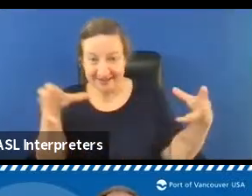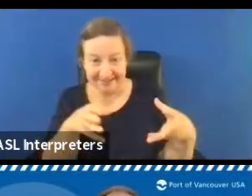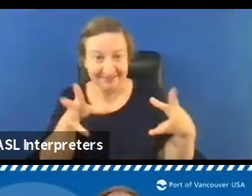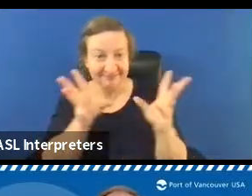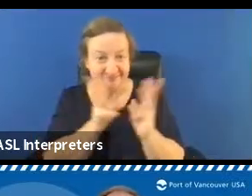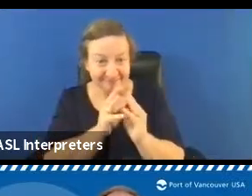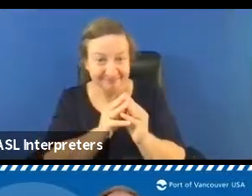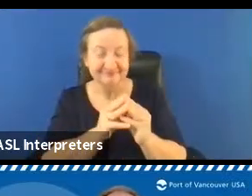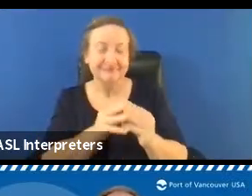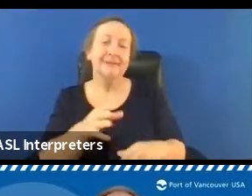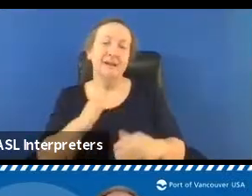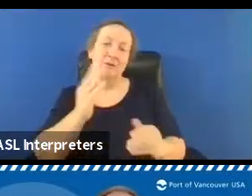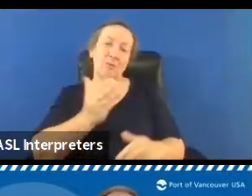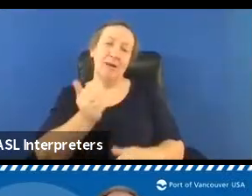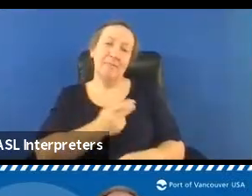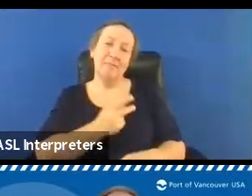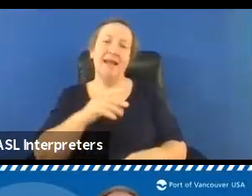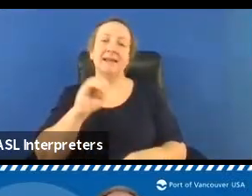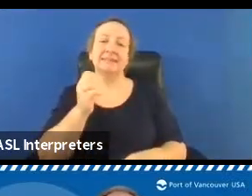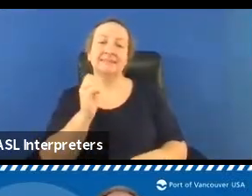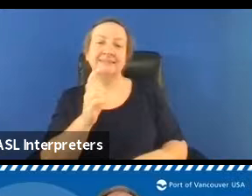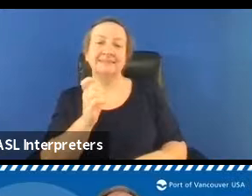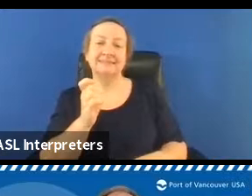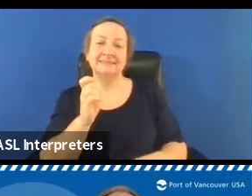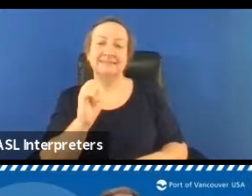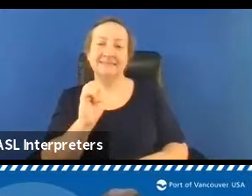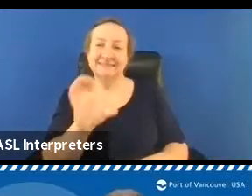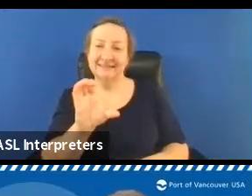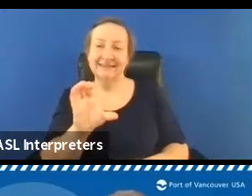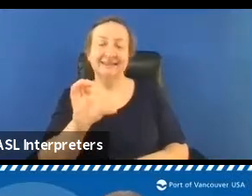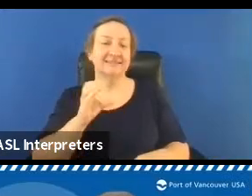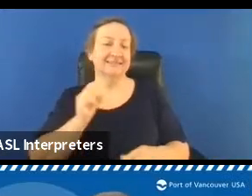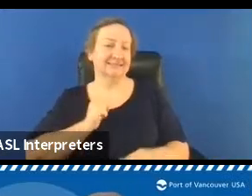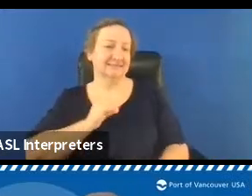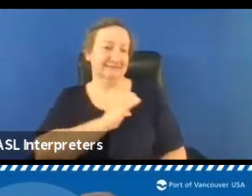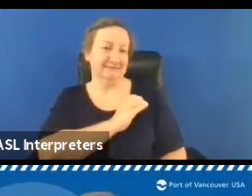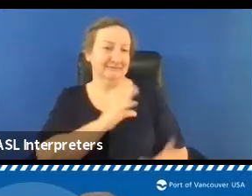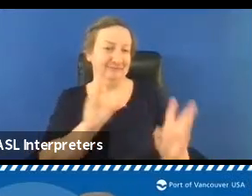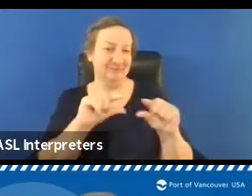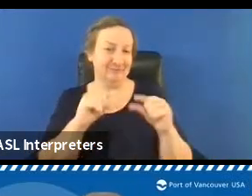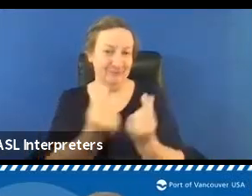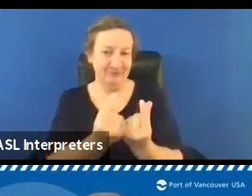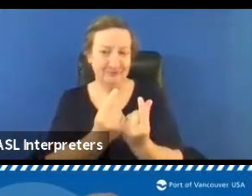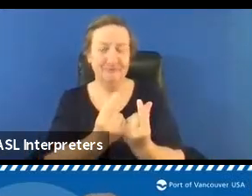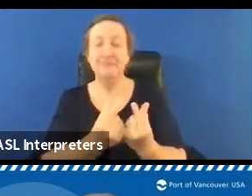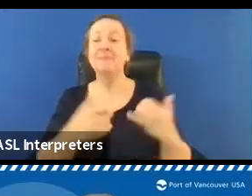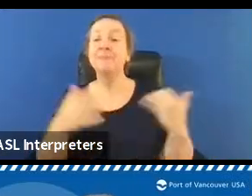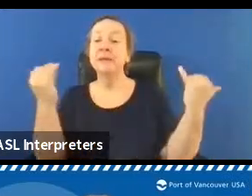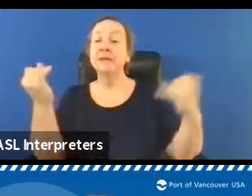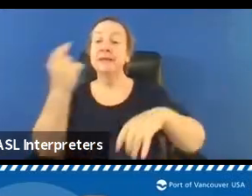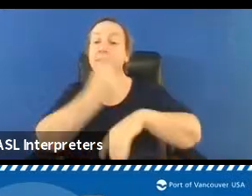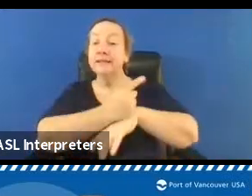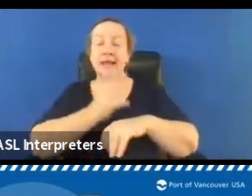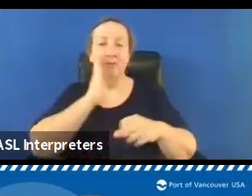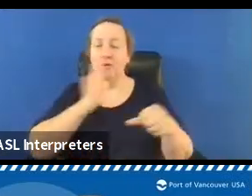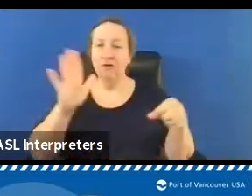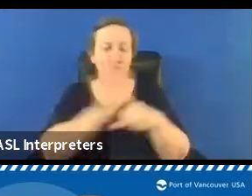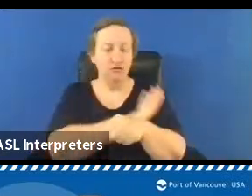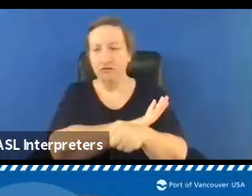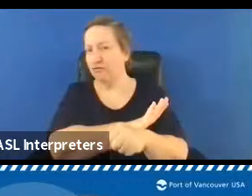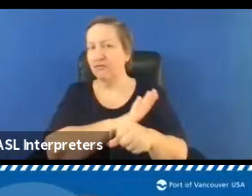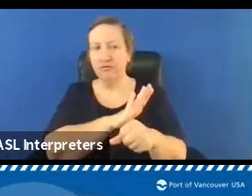welcome back to the Executive Steering Group. And today is going to be a fully packed